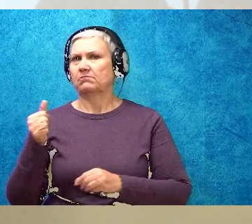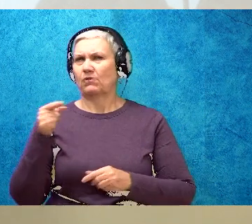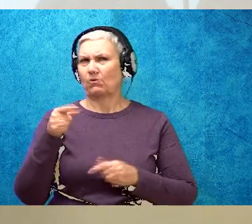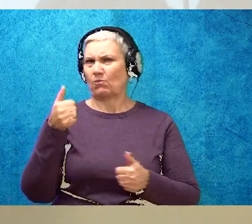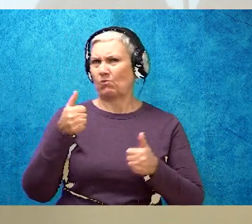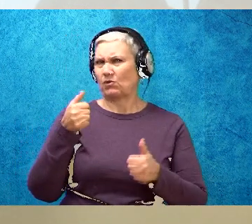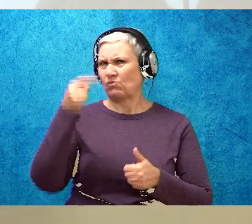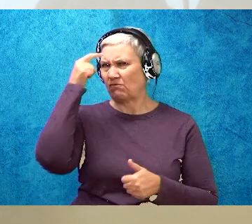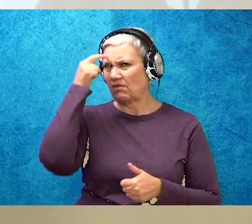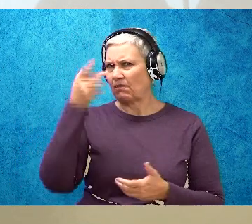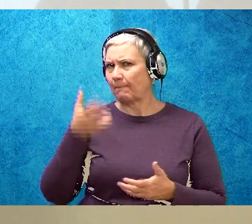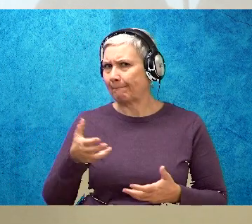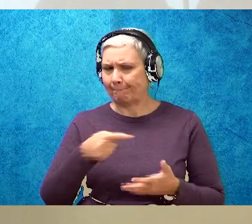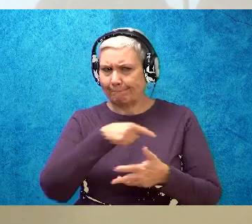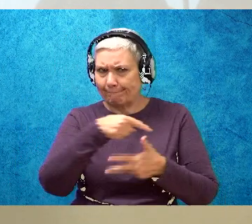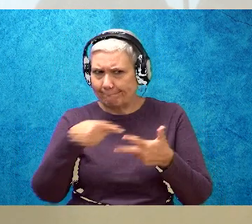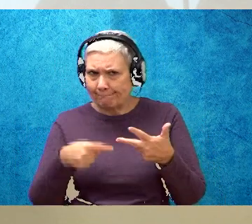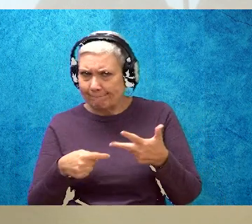guys think it is?